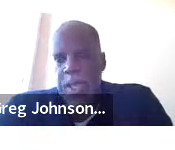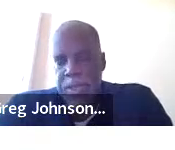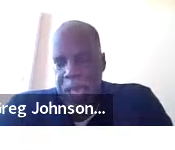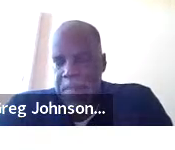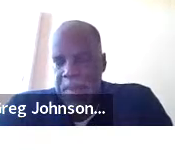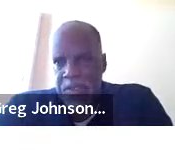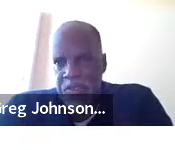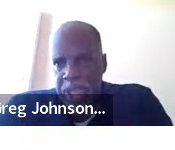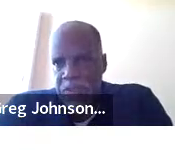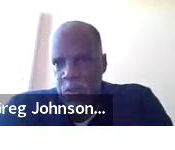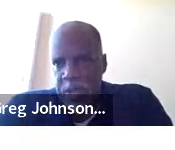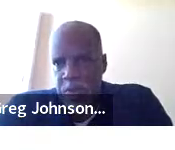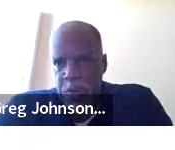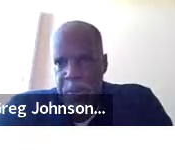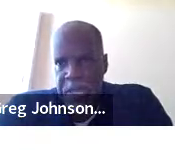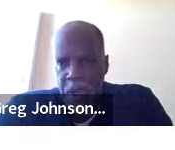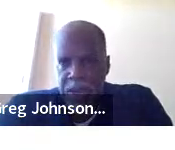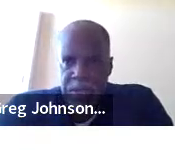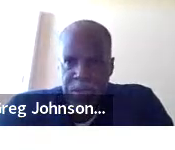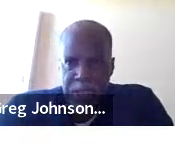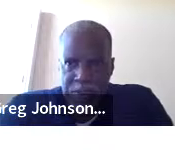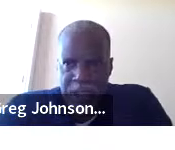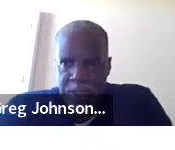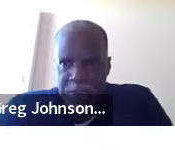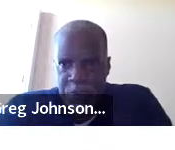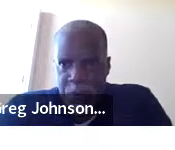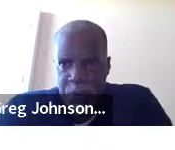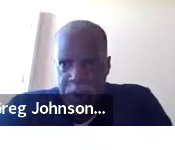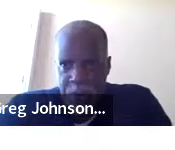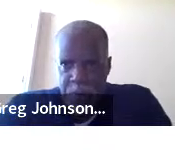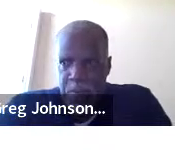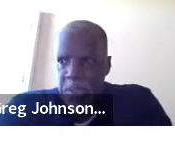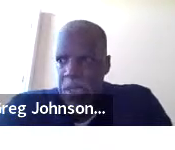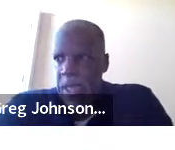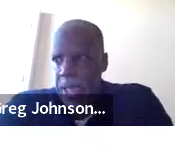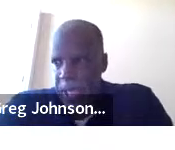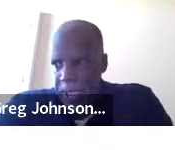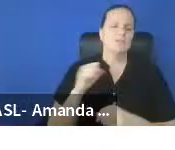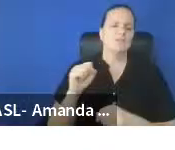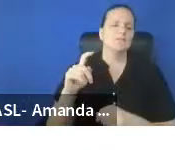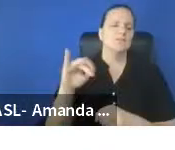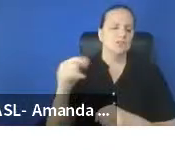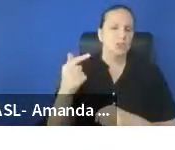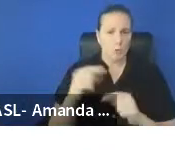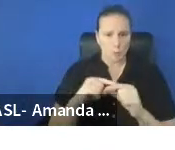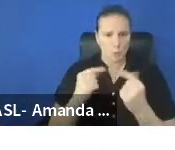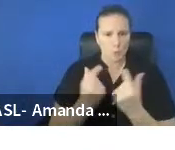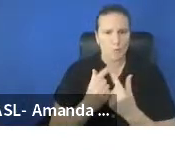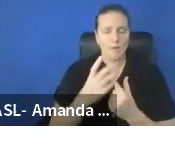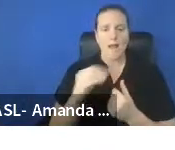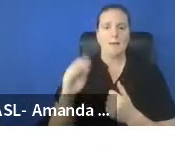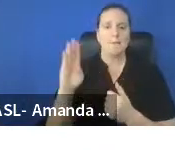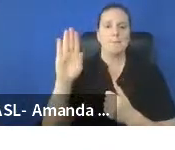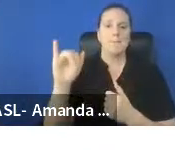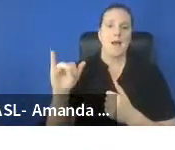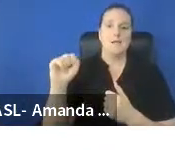so that means next week we will be talking to the executive steering group and the bi-state